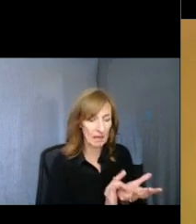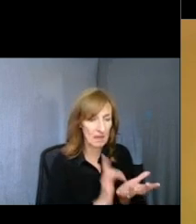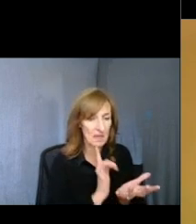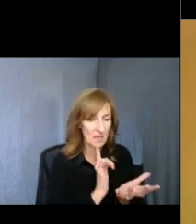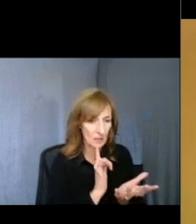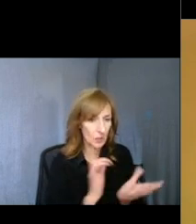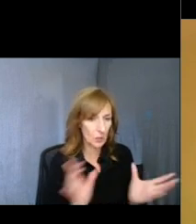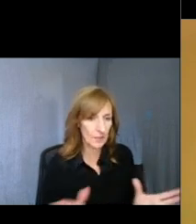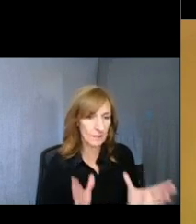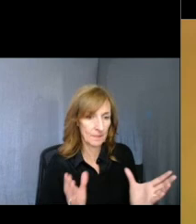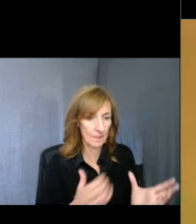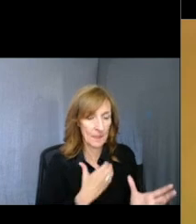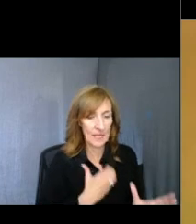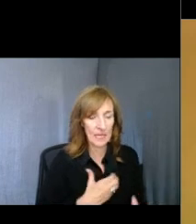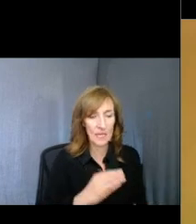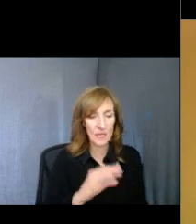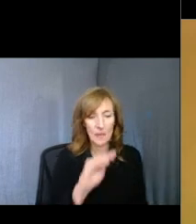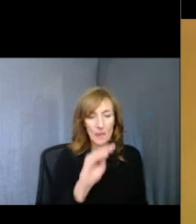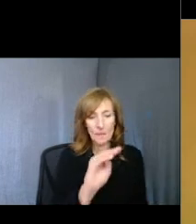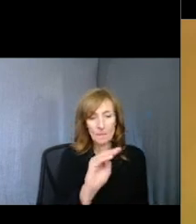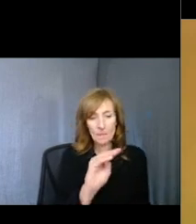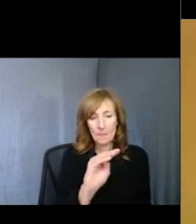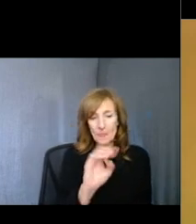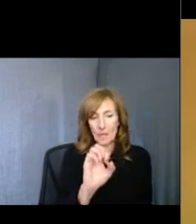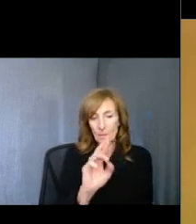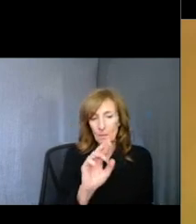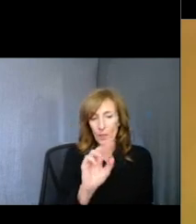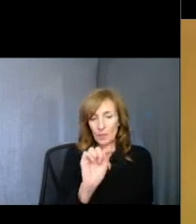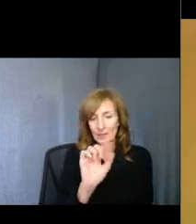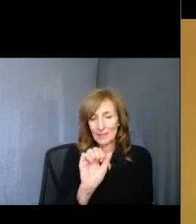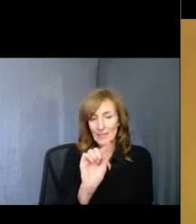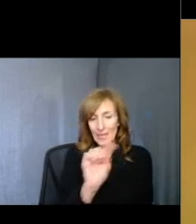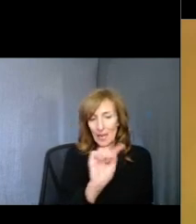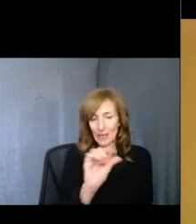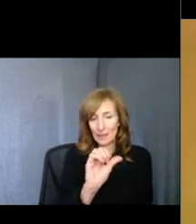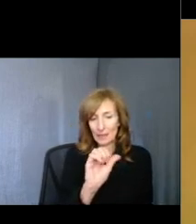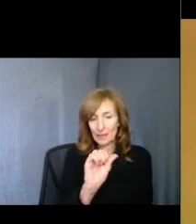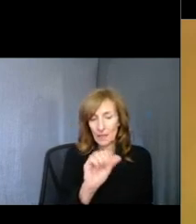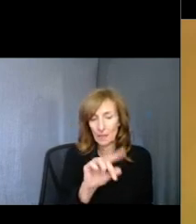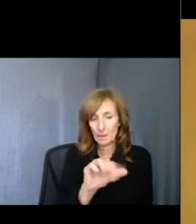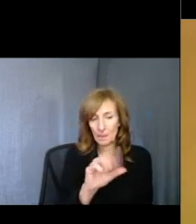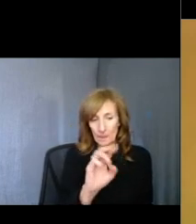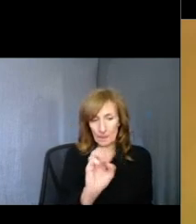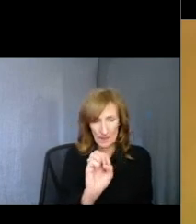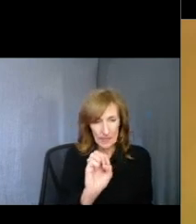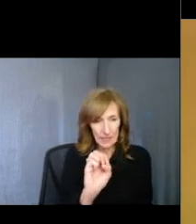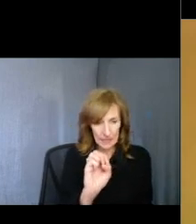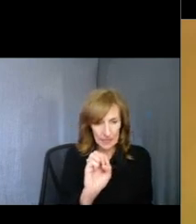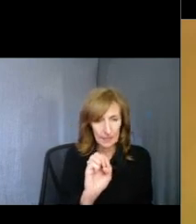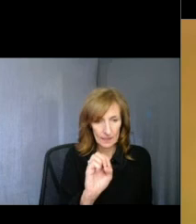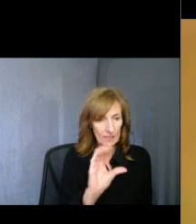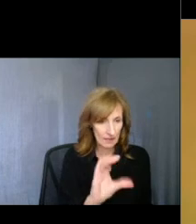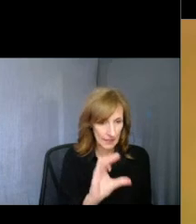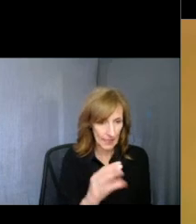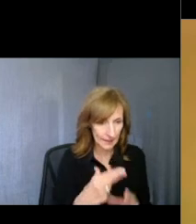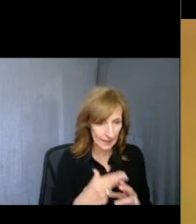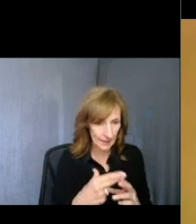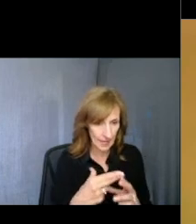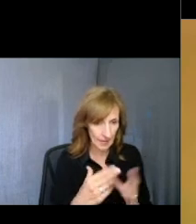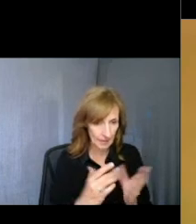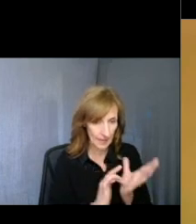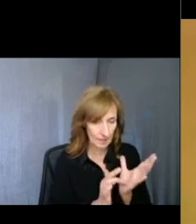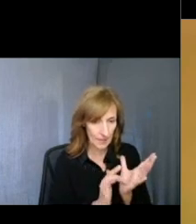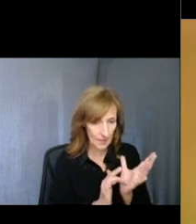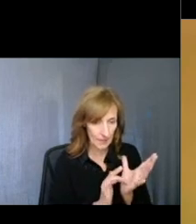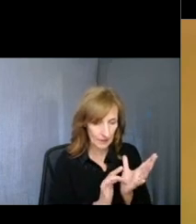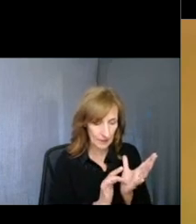the mirtazapine that Dr. Quimby mentioned. I think many of us used to use